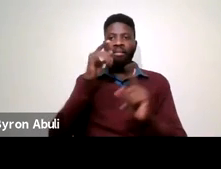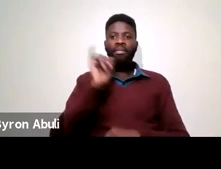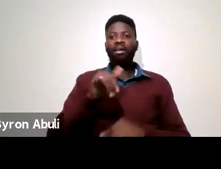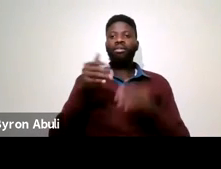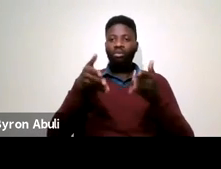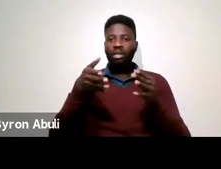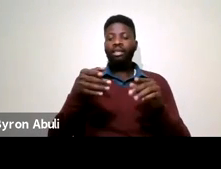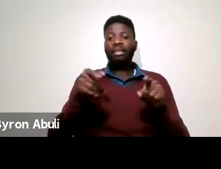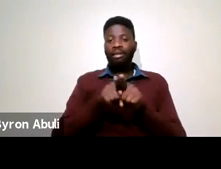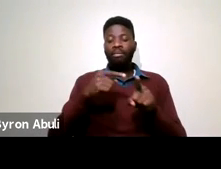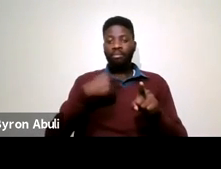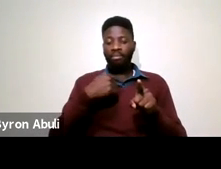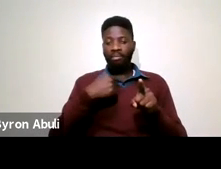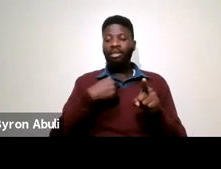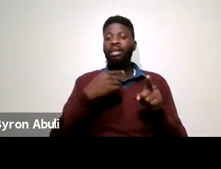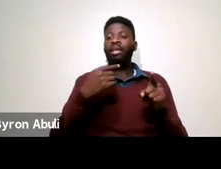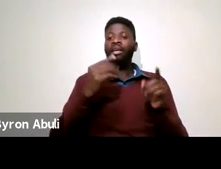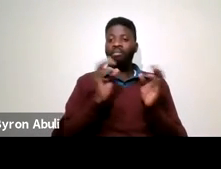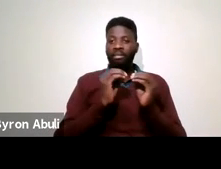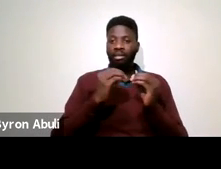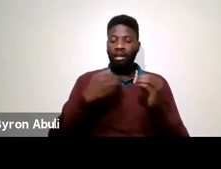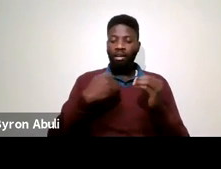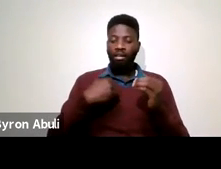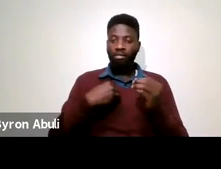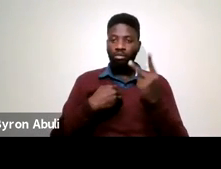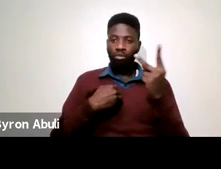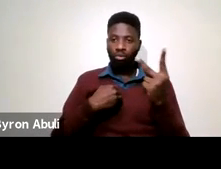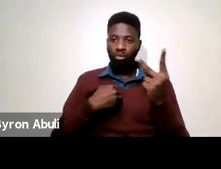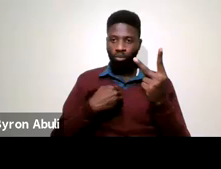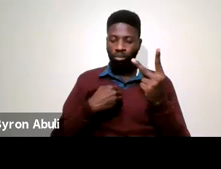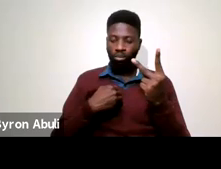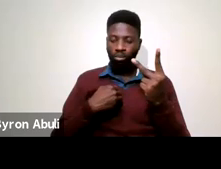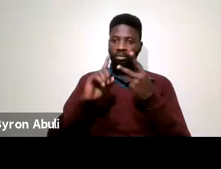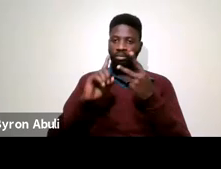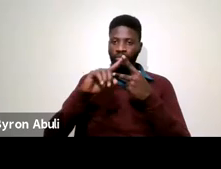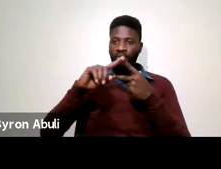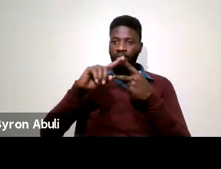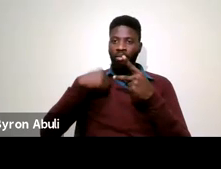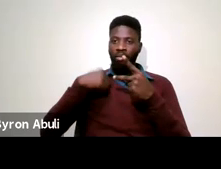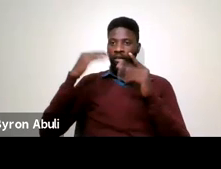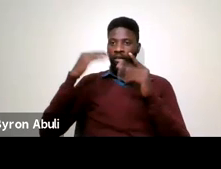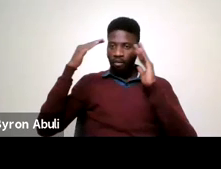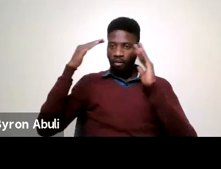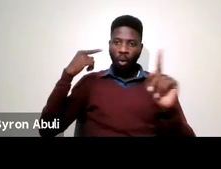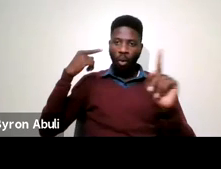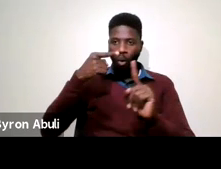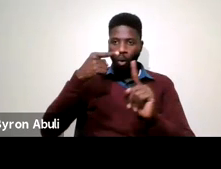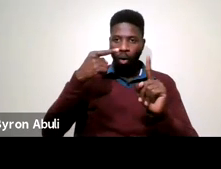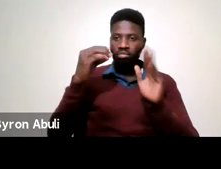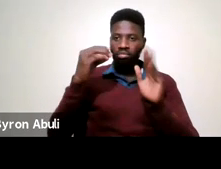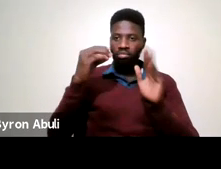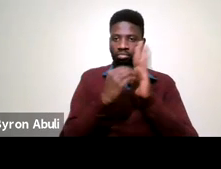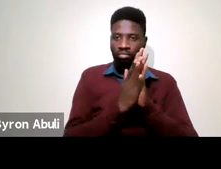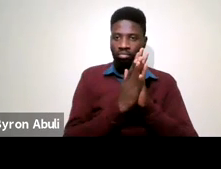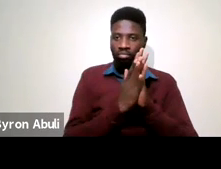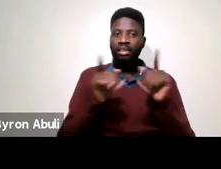I've divided the session into two. I'll handle goal setting and personal management on its own, and then